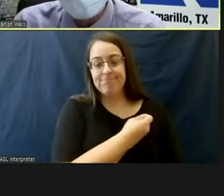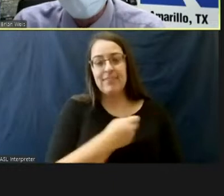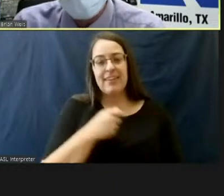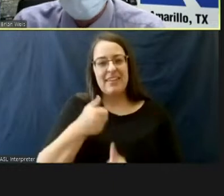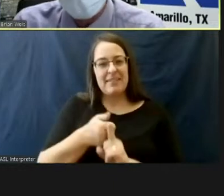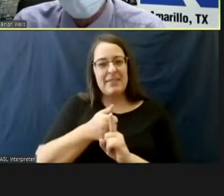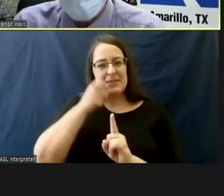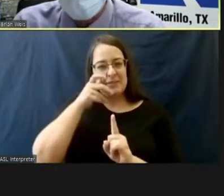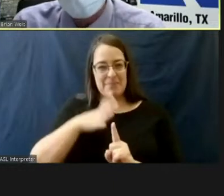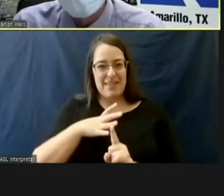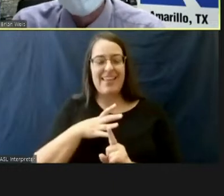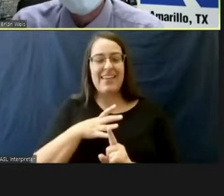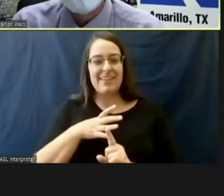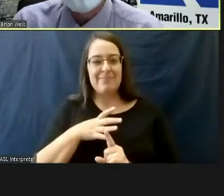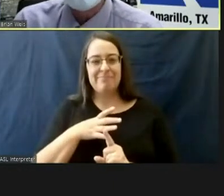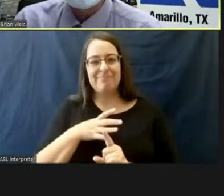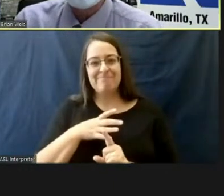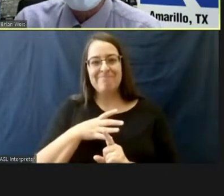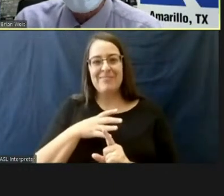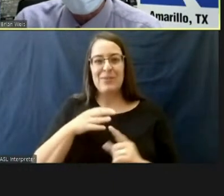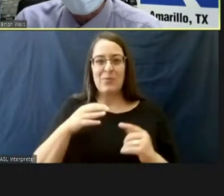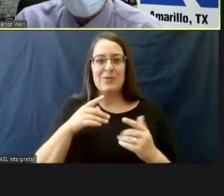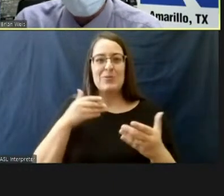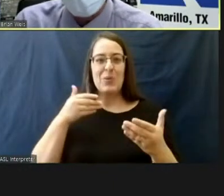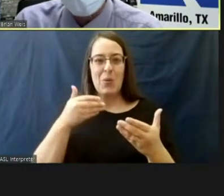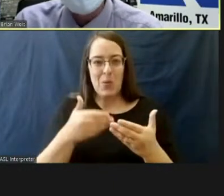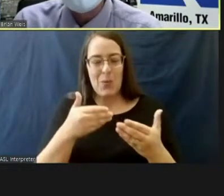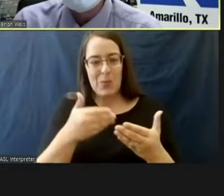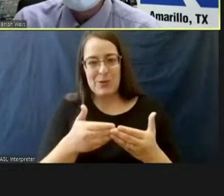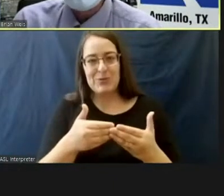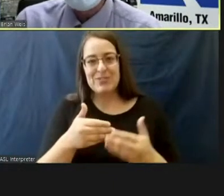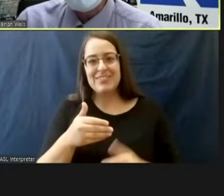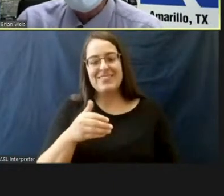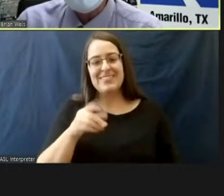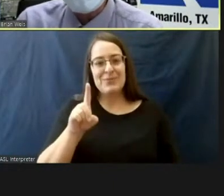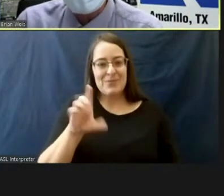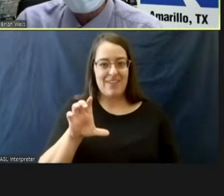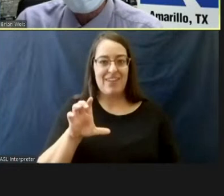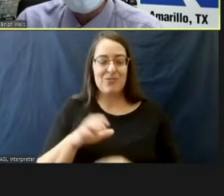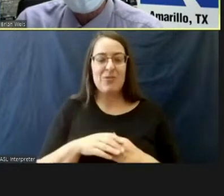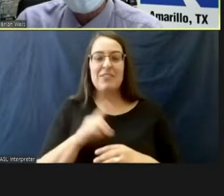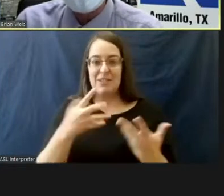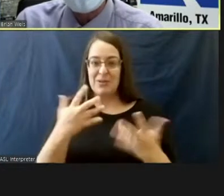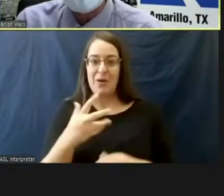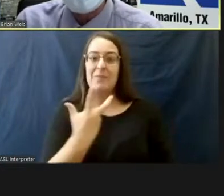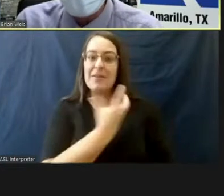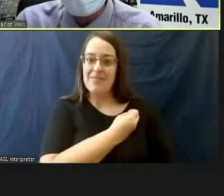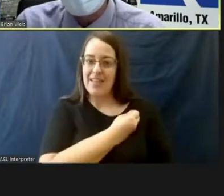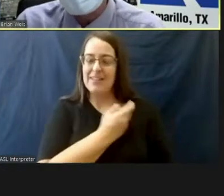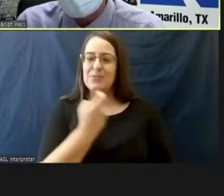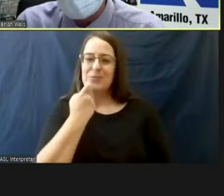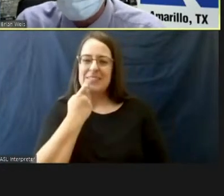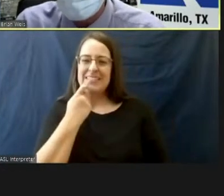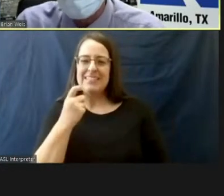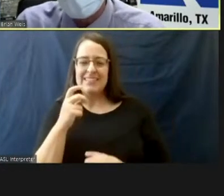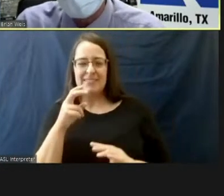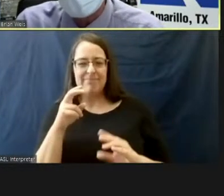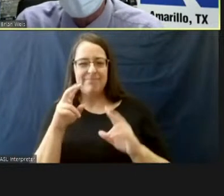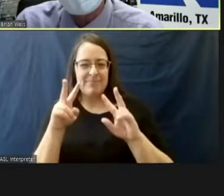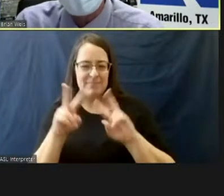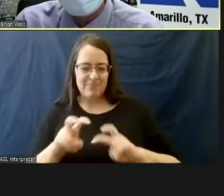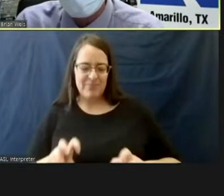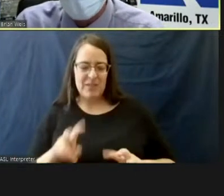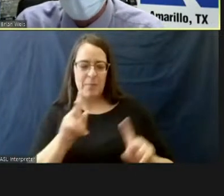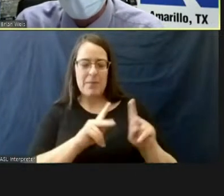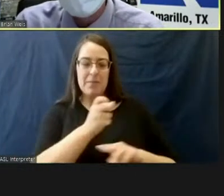his 10th decade of life, but he had been vaccinated. And there was a recent study that looked at of the people who are